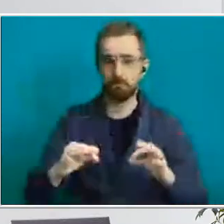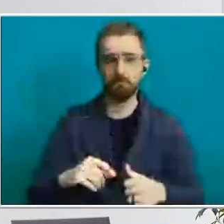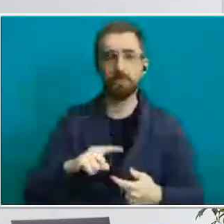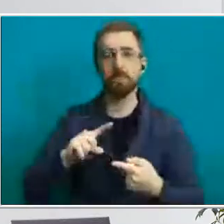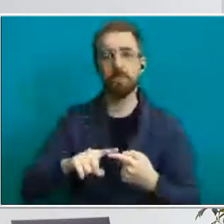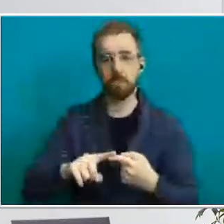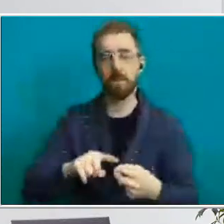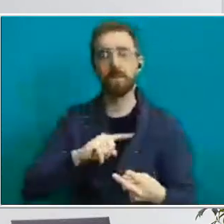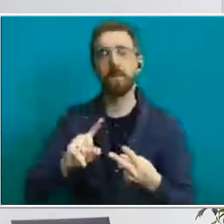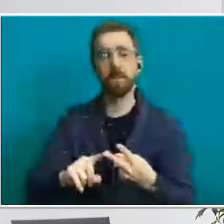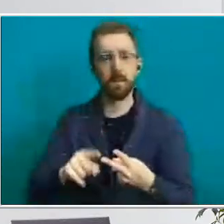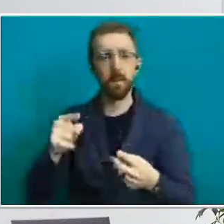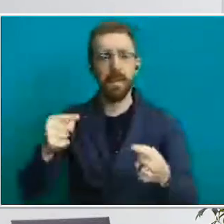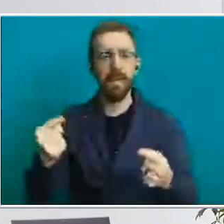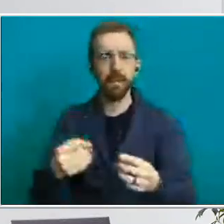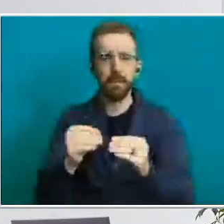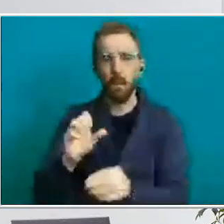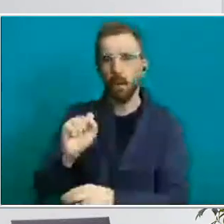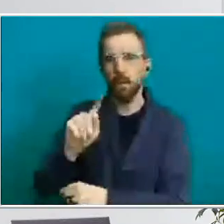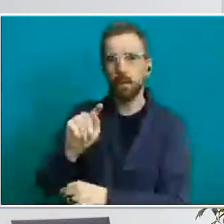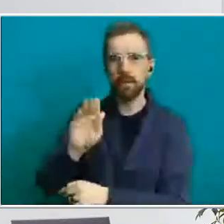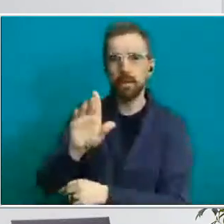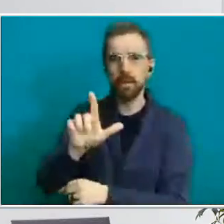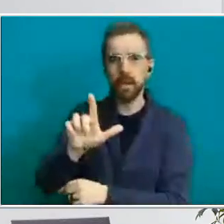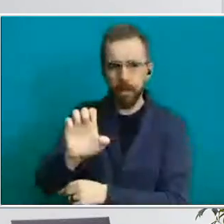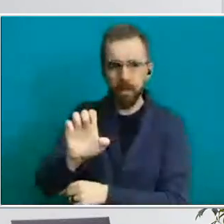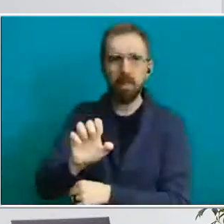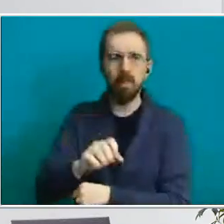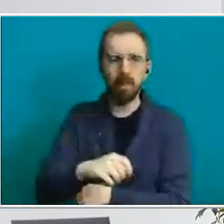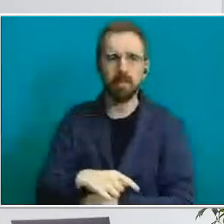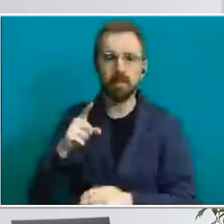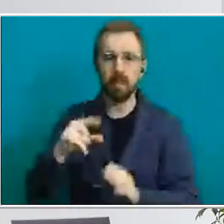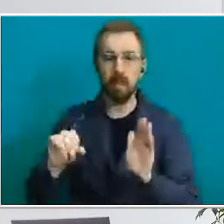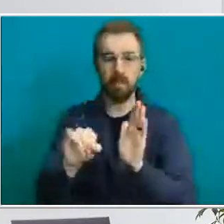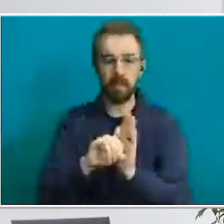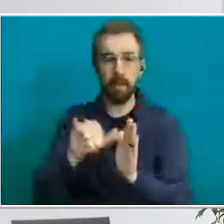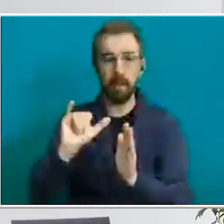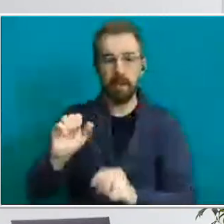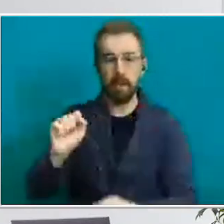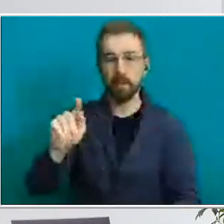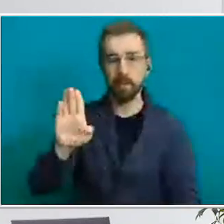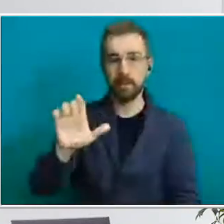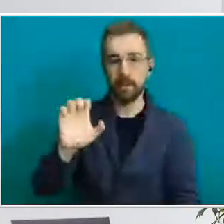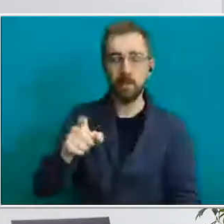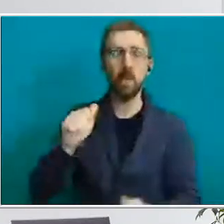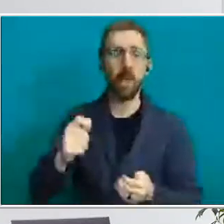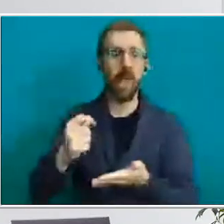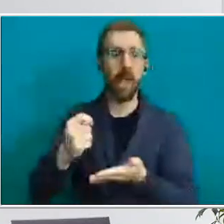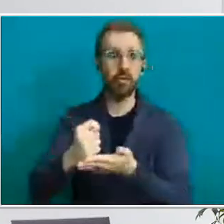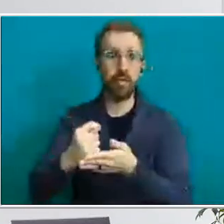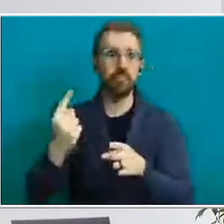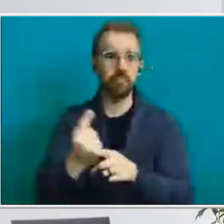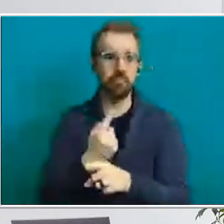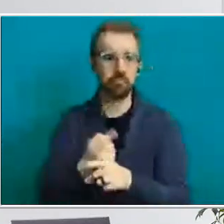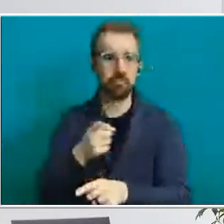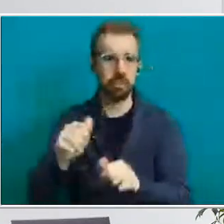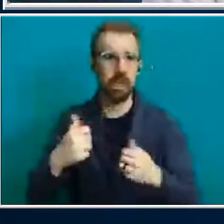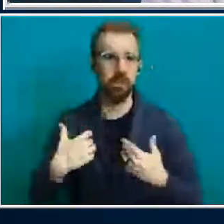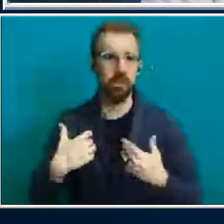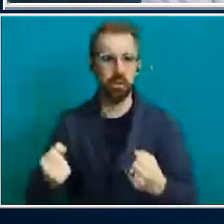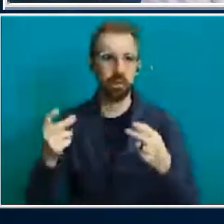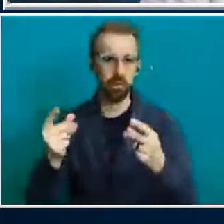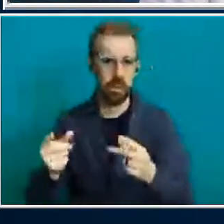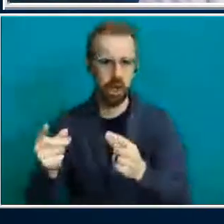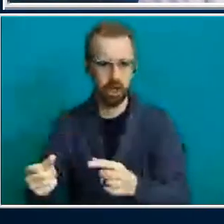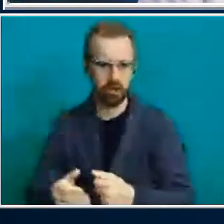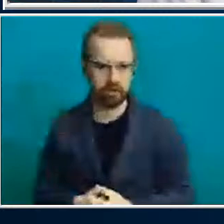of a stable injury. So and then identifying that it was stable, we could treat it appropriately so that she could recover quicker.